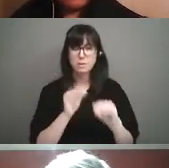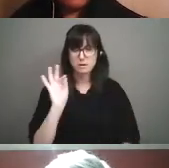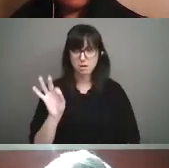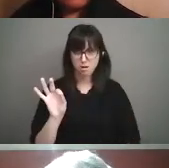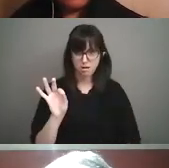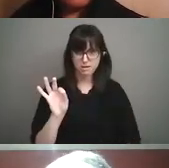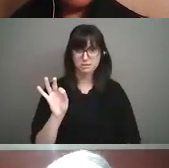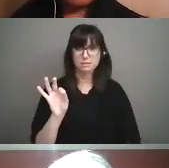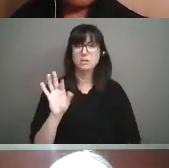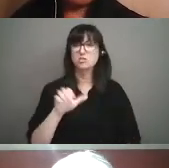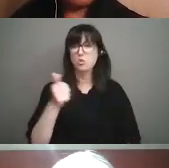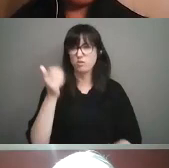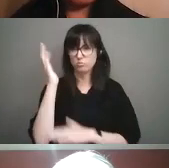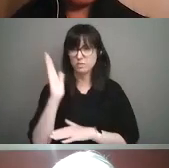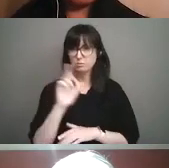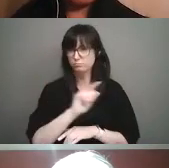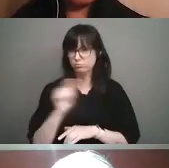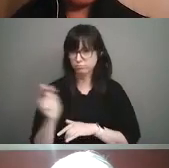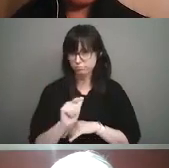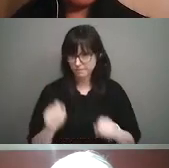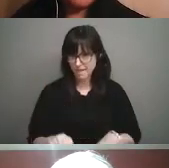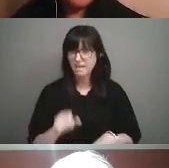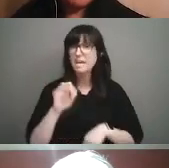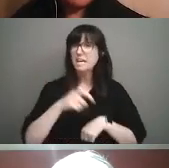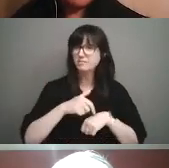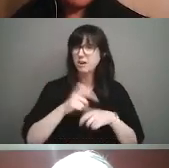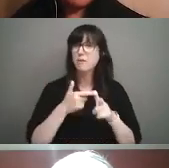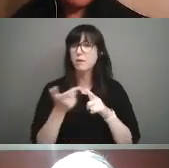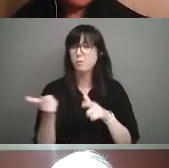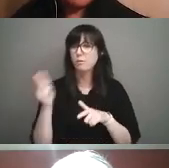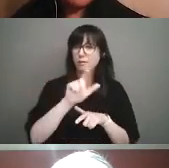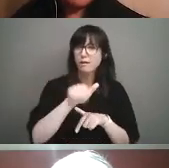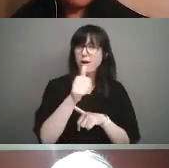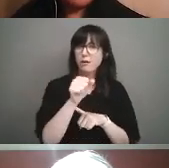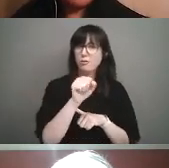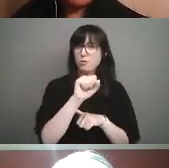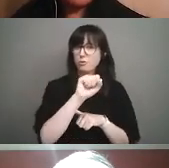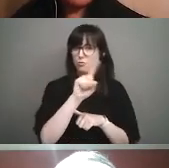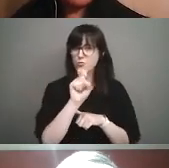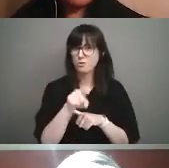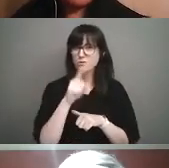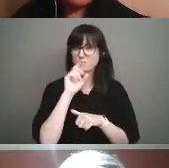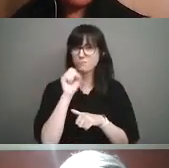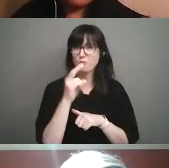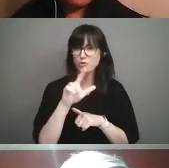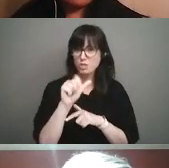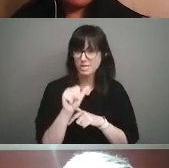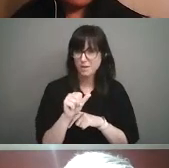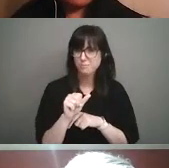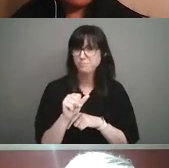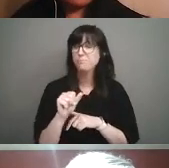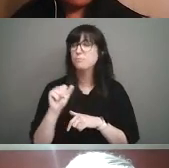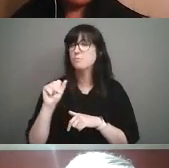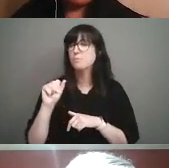that we give other speakers a chance. And then if we have time, we'll go back to the other questions for Sheila. So Laura, number 9